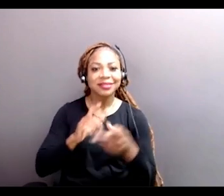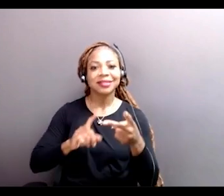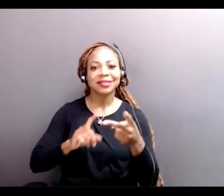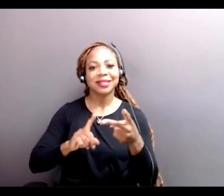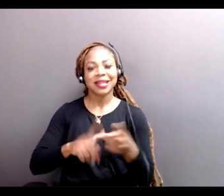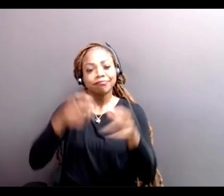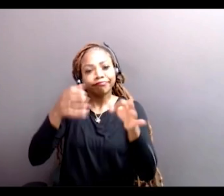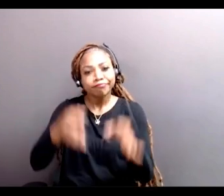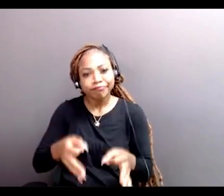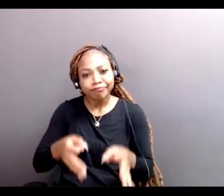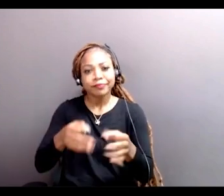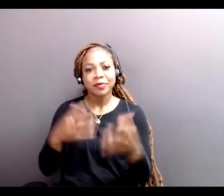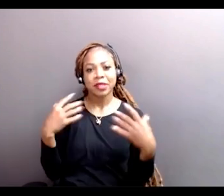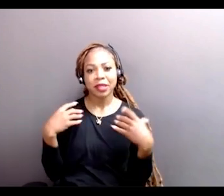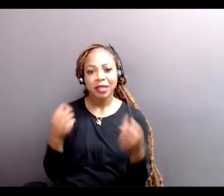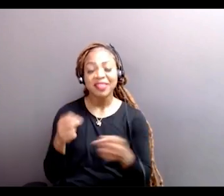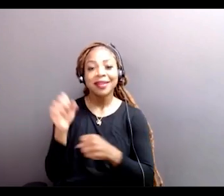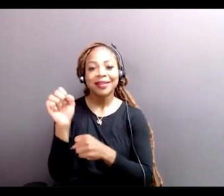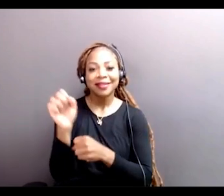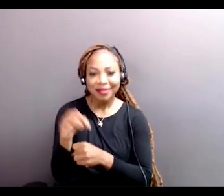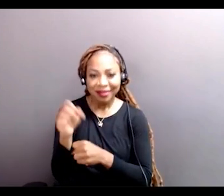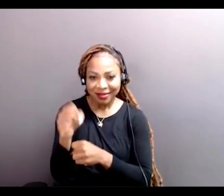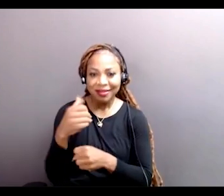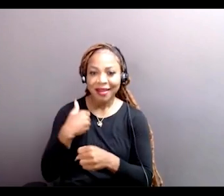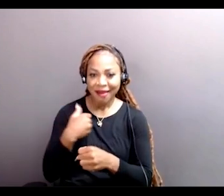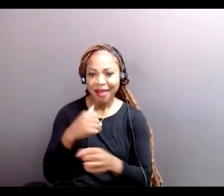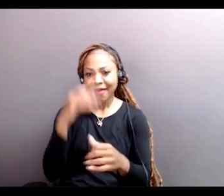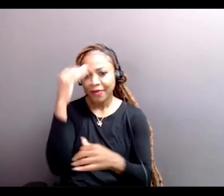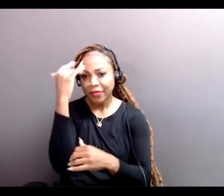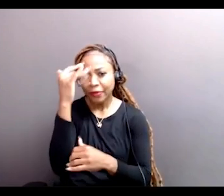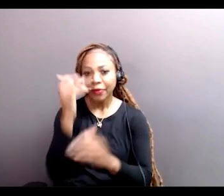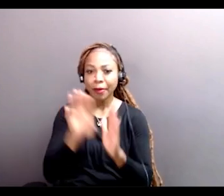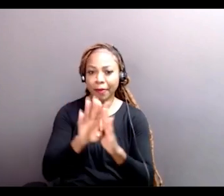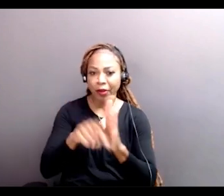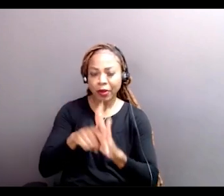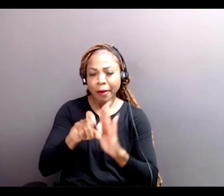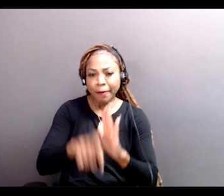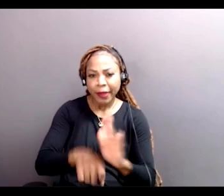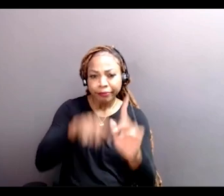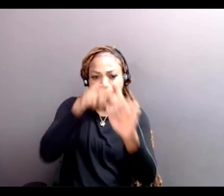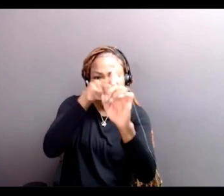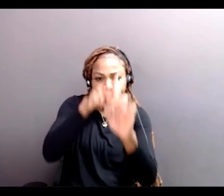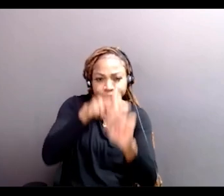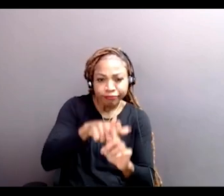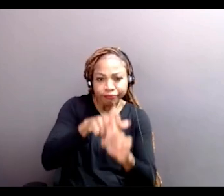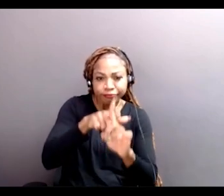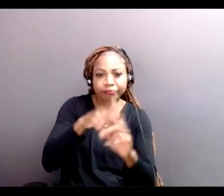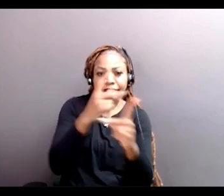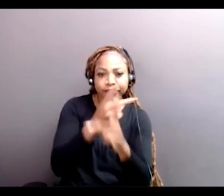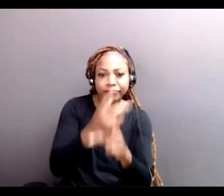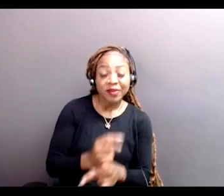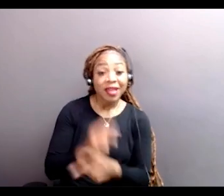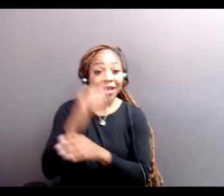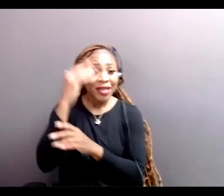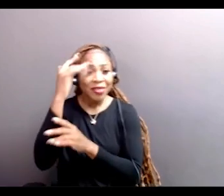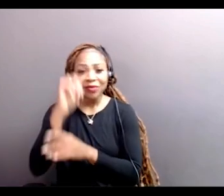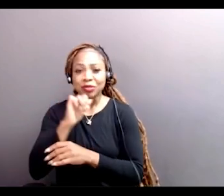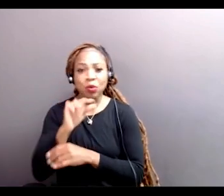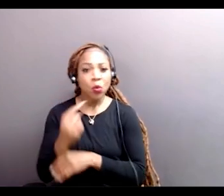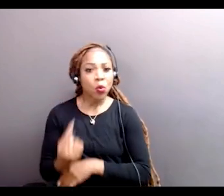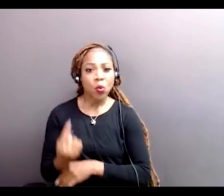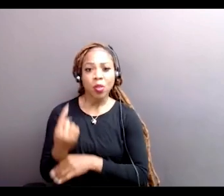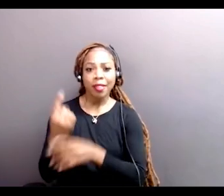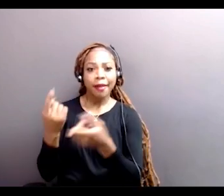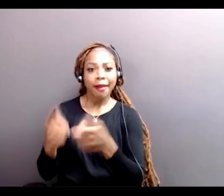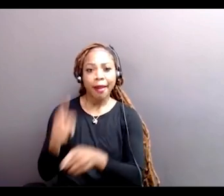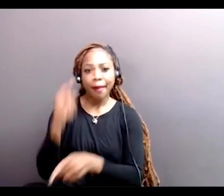of health. Yes, there is a theoretical background that we need to look at. It theory is not just the thing that happens in the